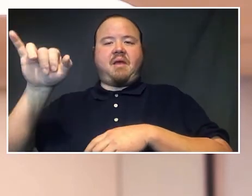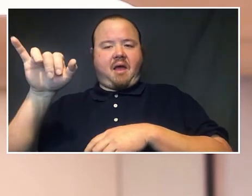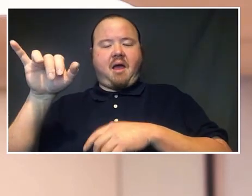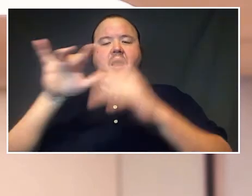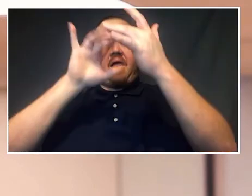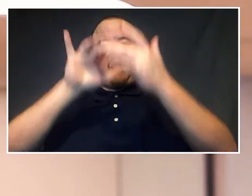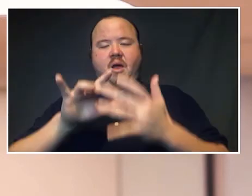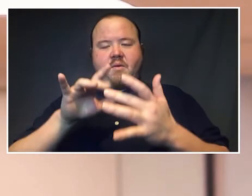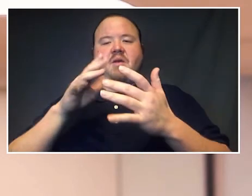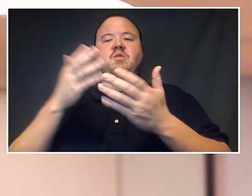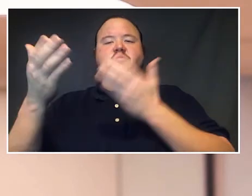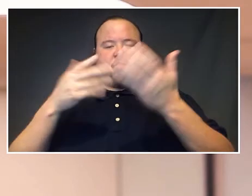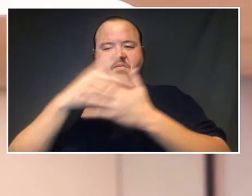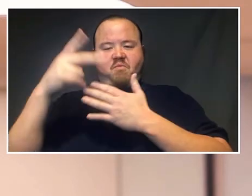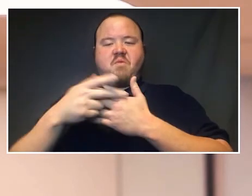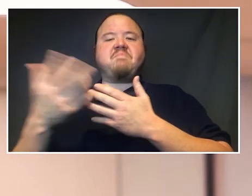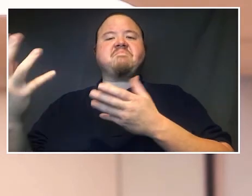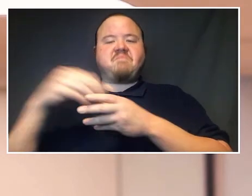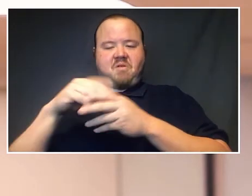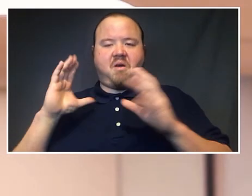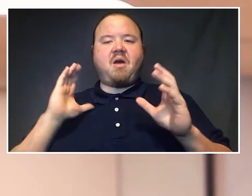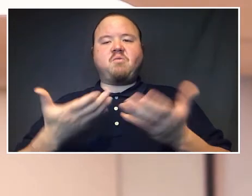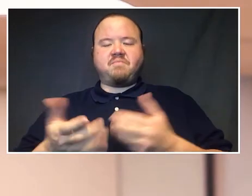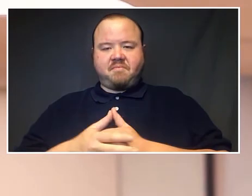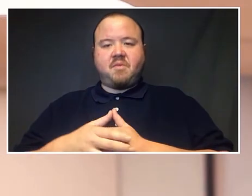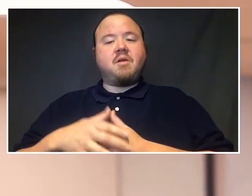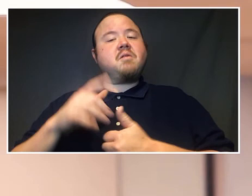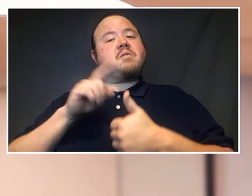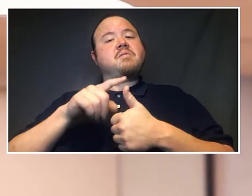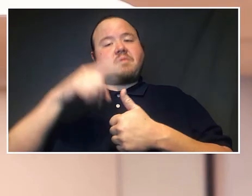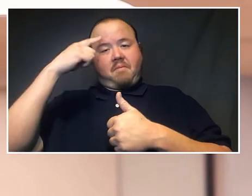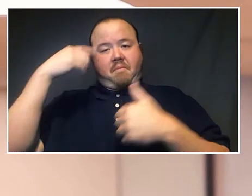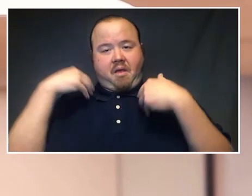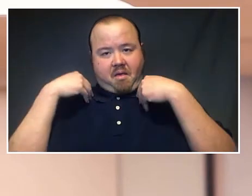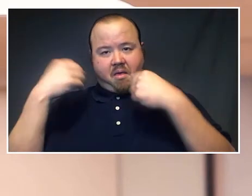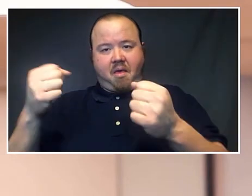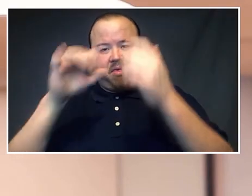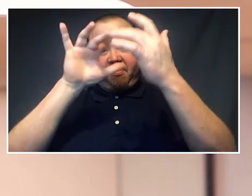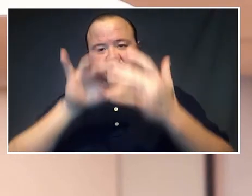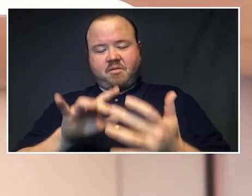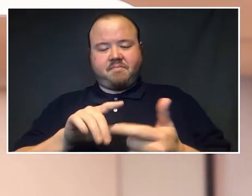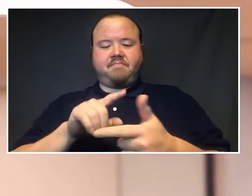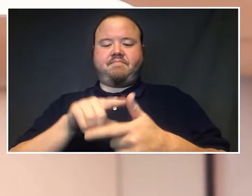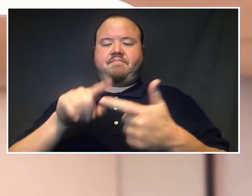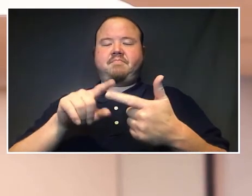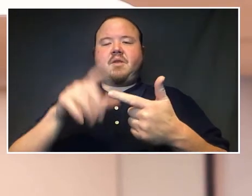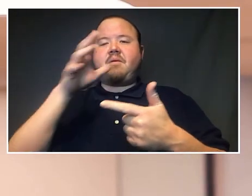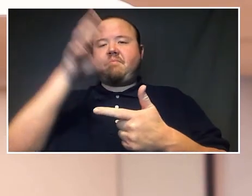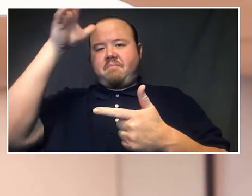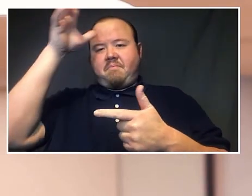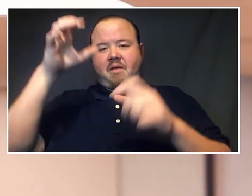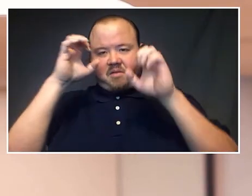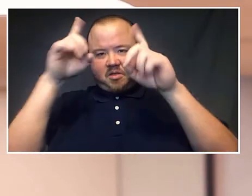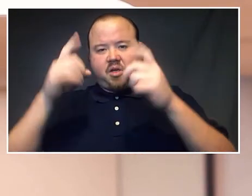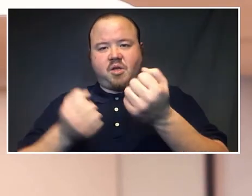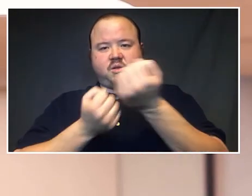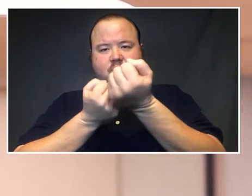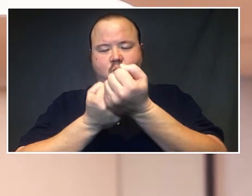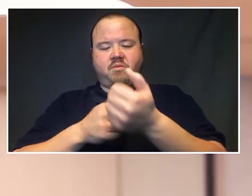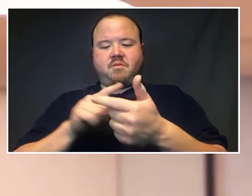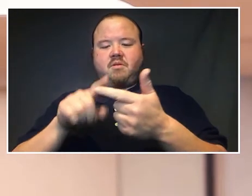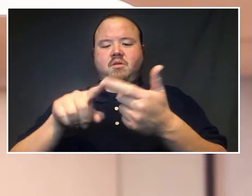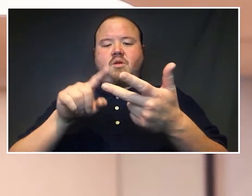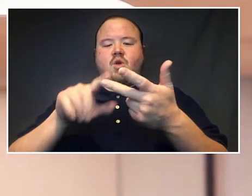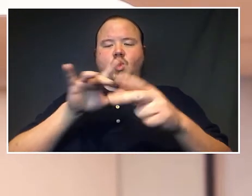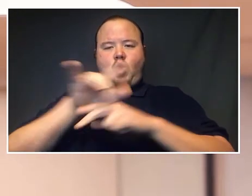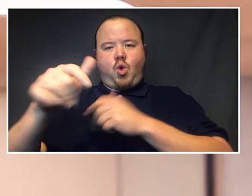and service programs. The work plans are mental health outreach, awareness and stigma reduction, parent education and support, early intervention